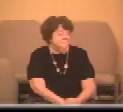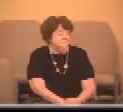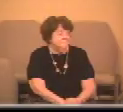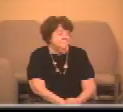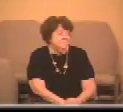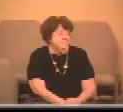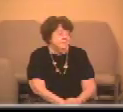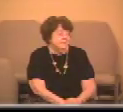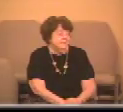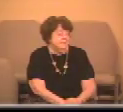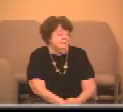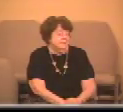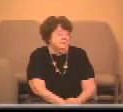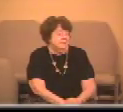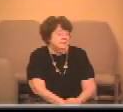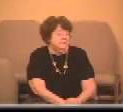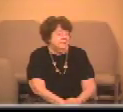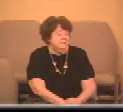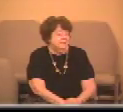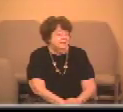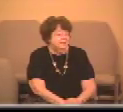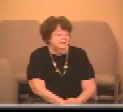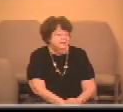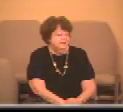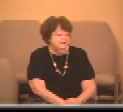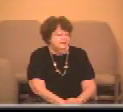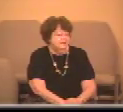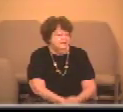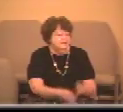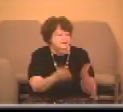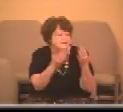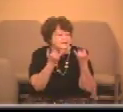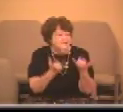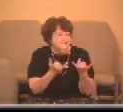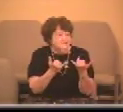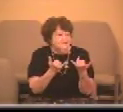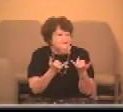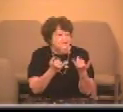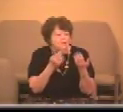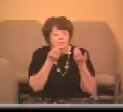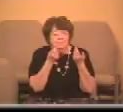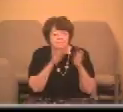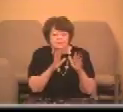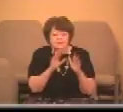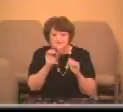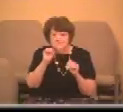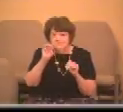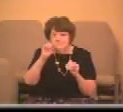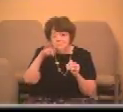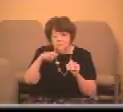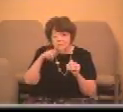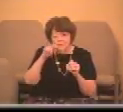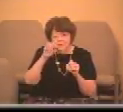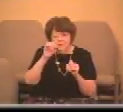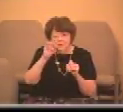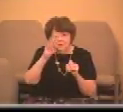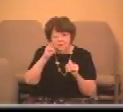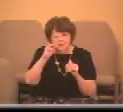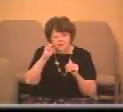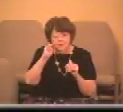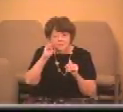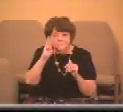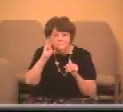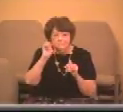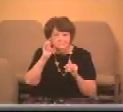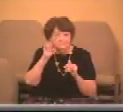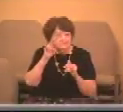So, between now and the end of September, I have the distinct